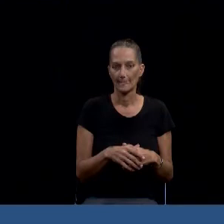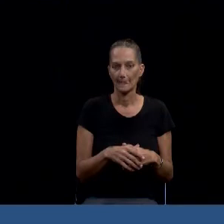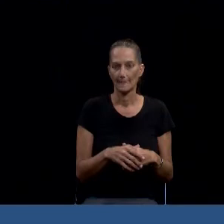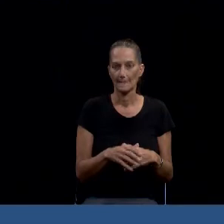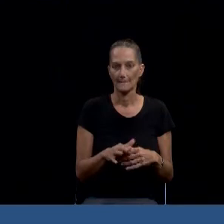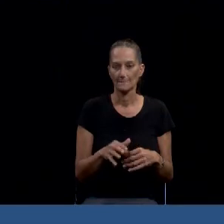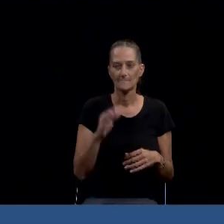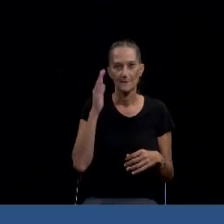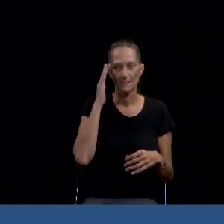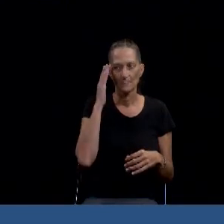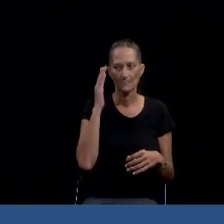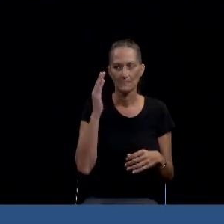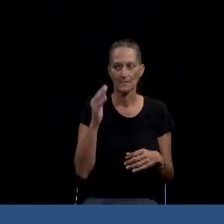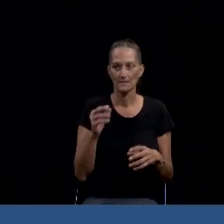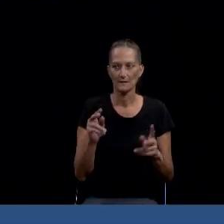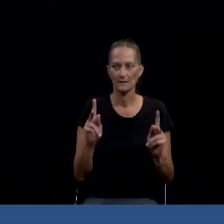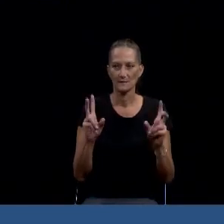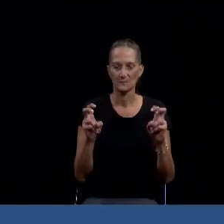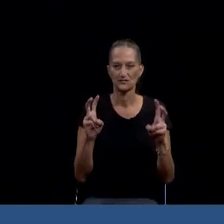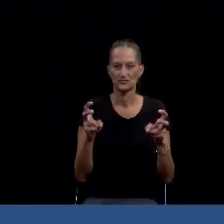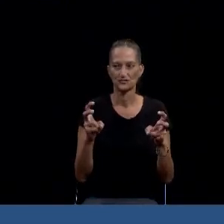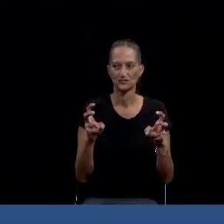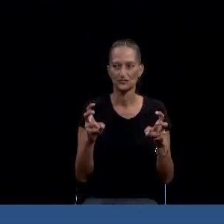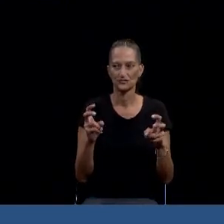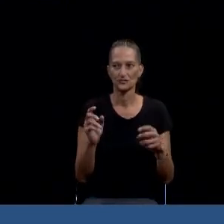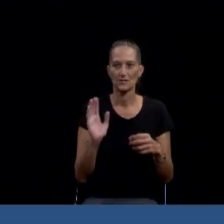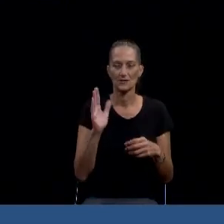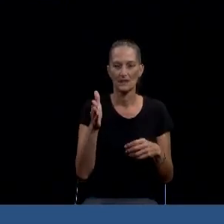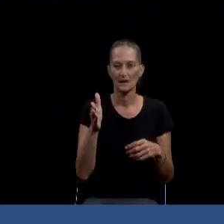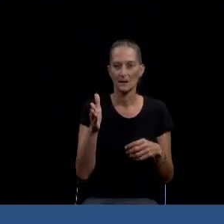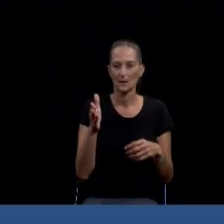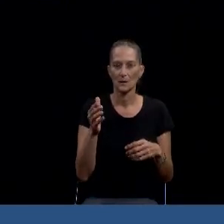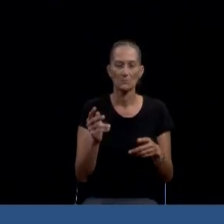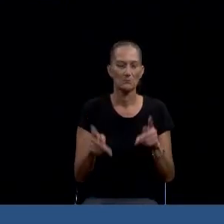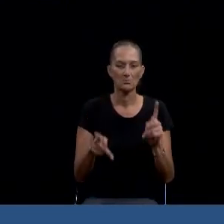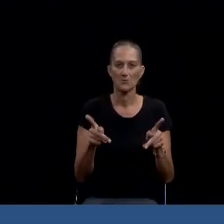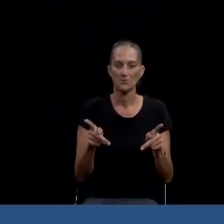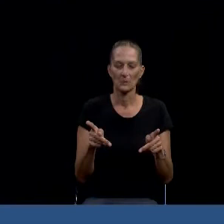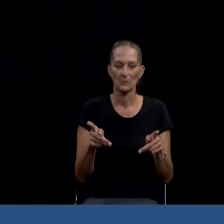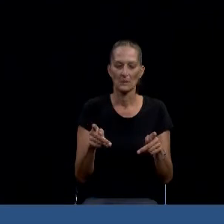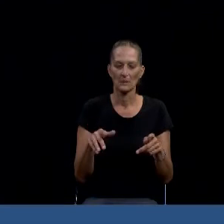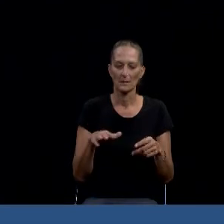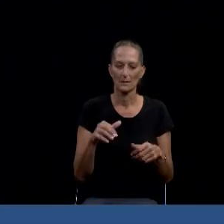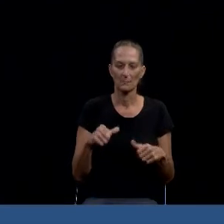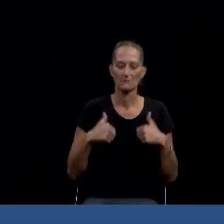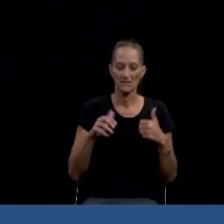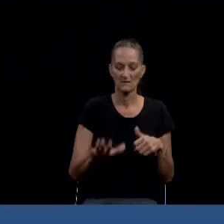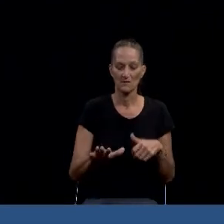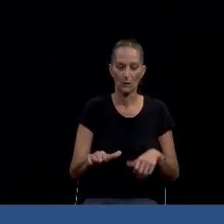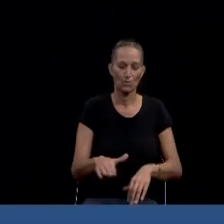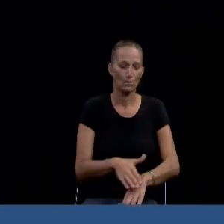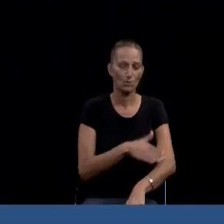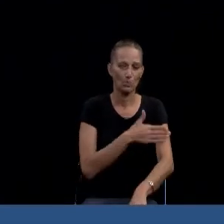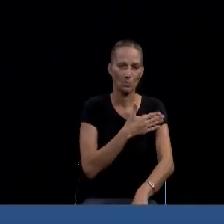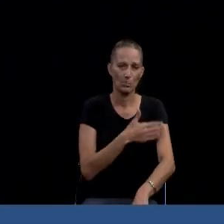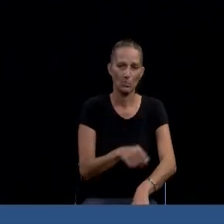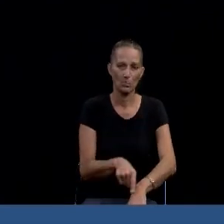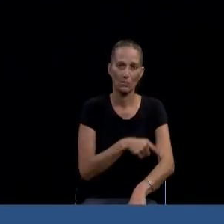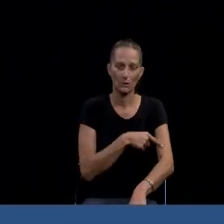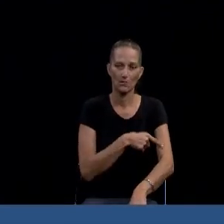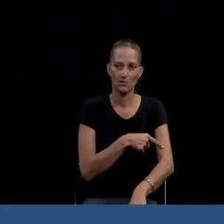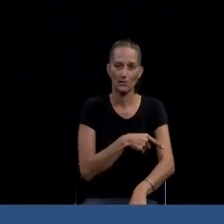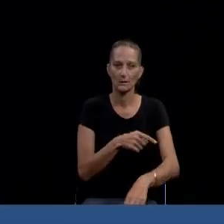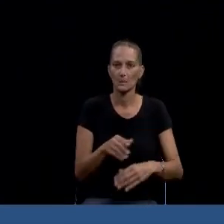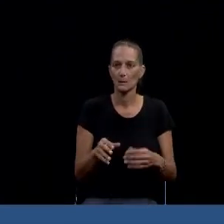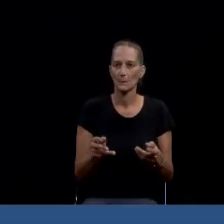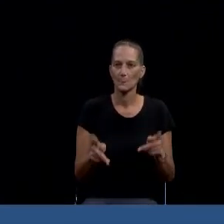property longer not getting to move in before somebody who is underhoused or overhoused, because that